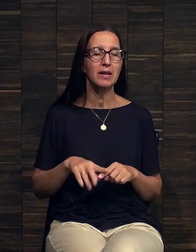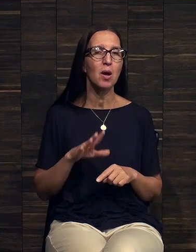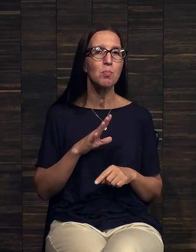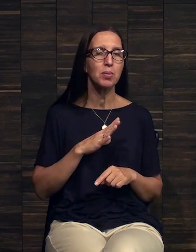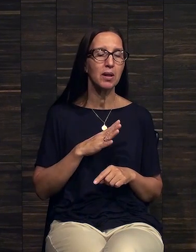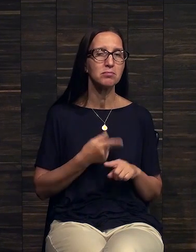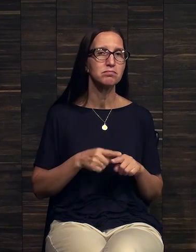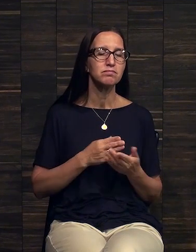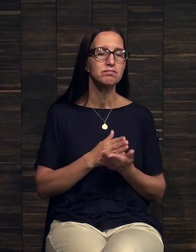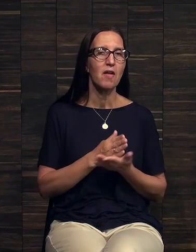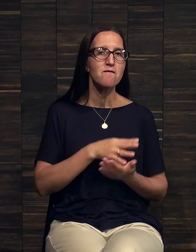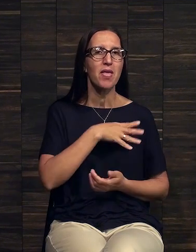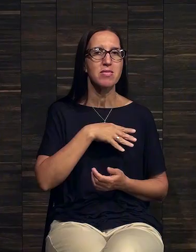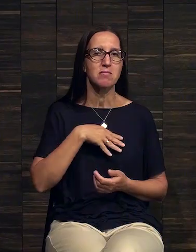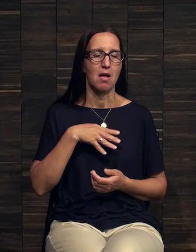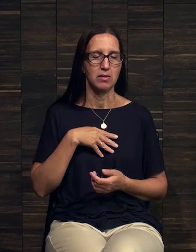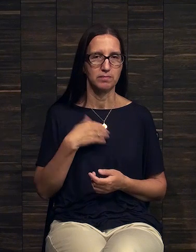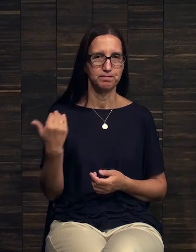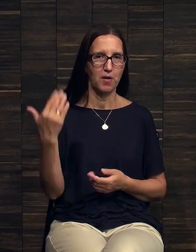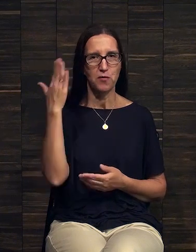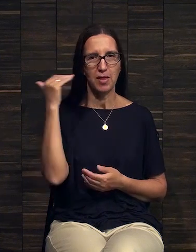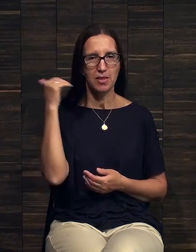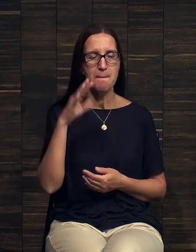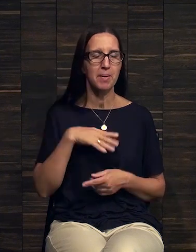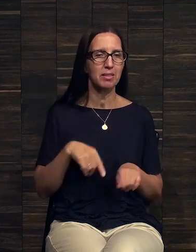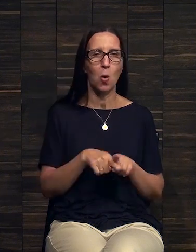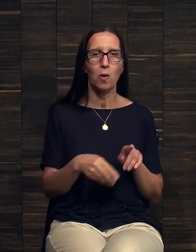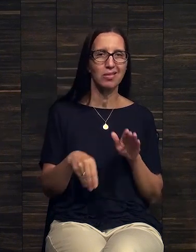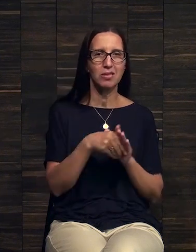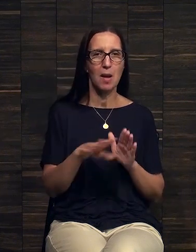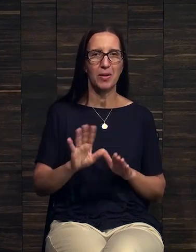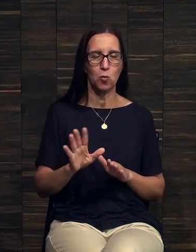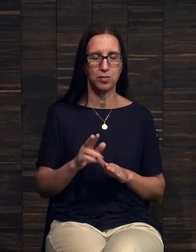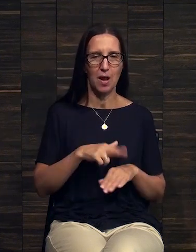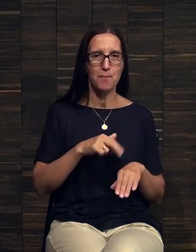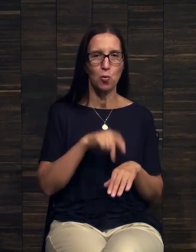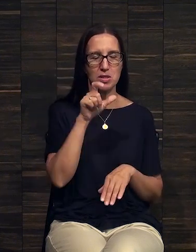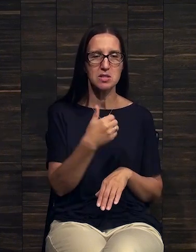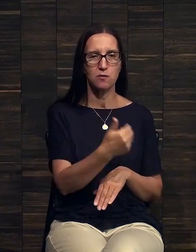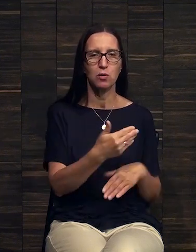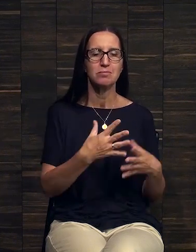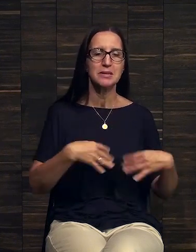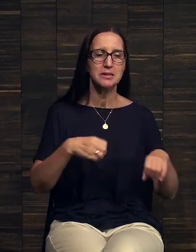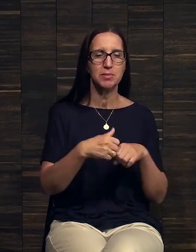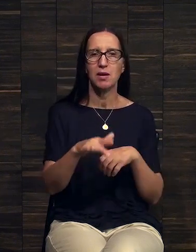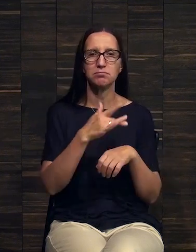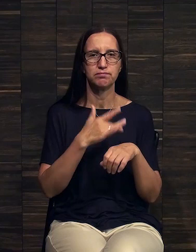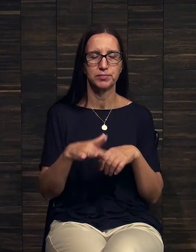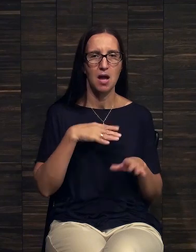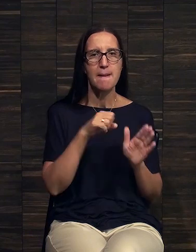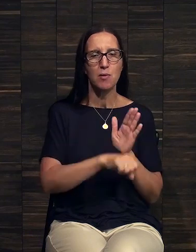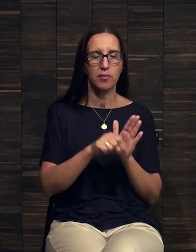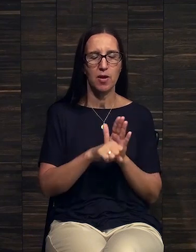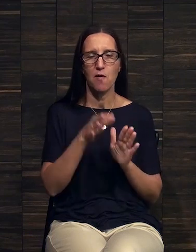of anti-heroes. This is Vietnamese war veteran, and so he